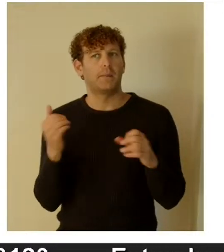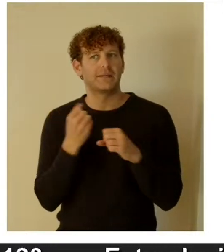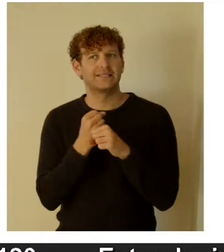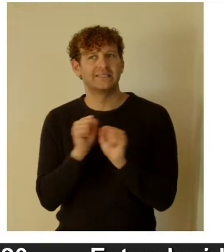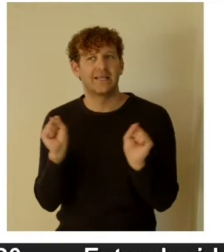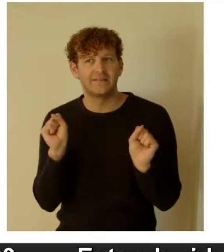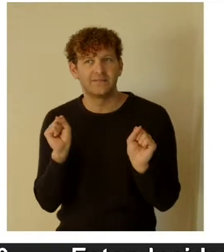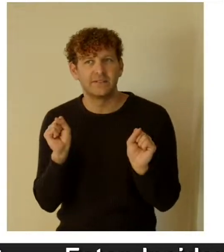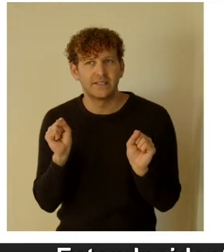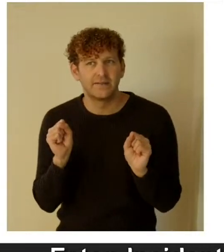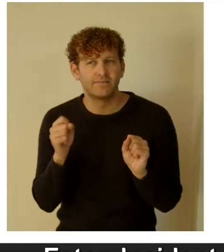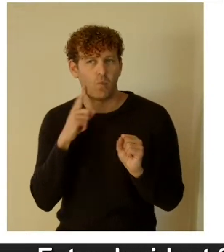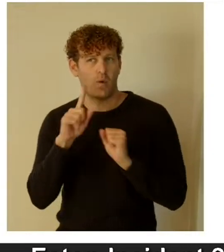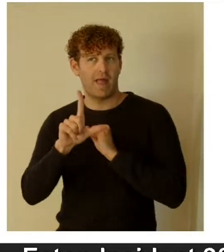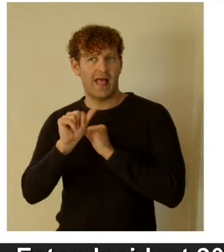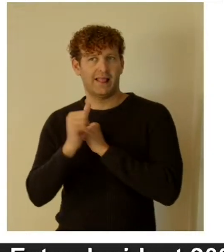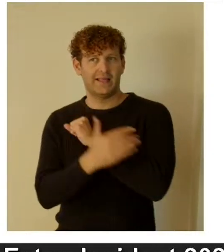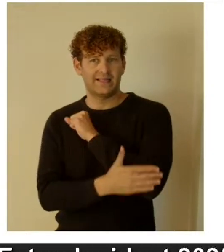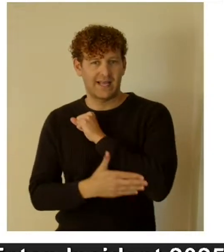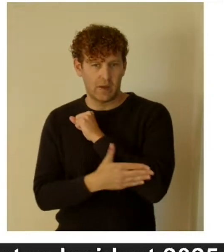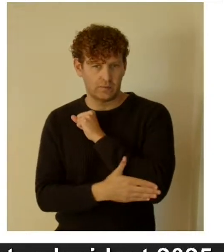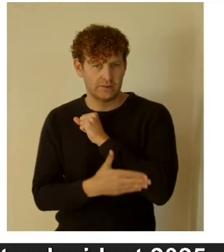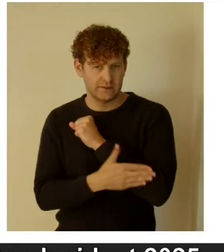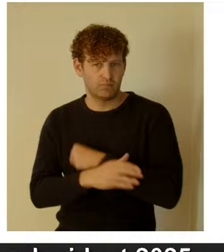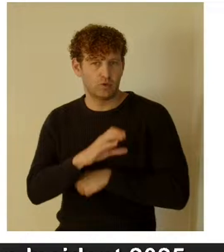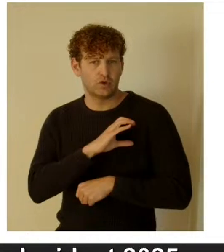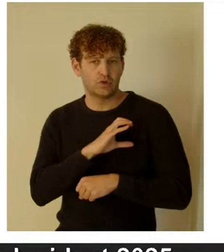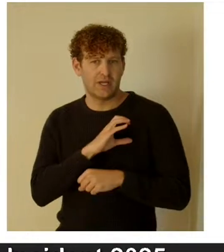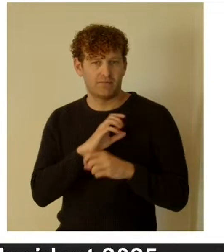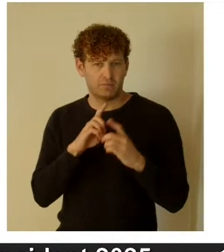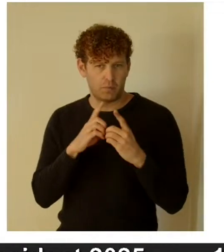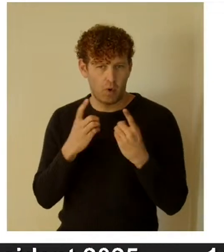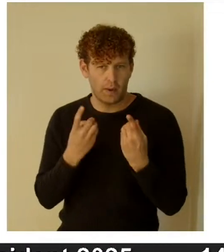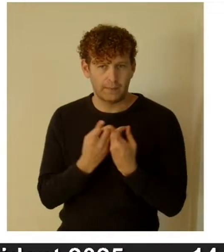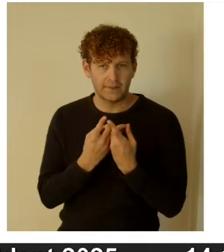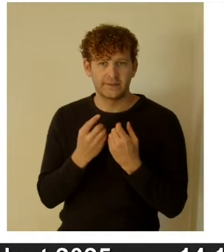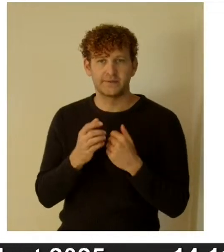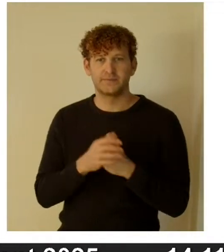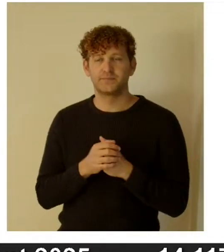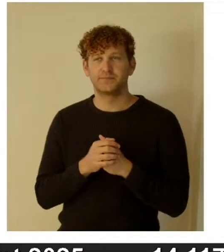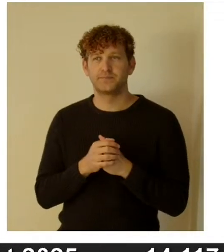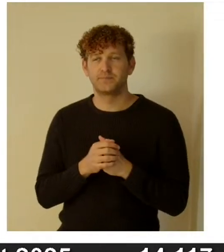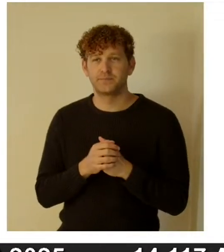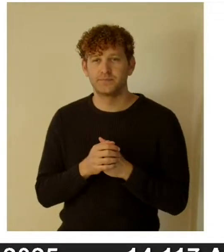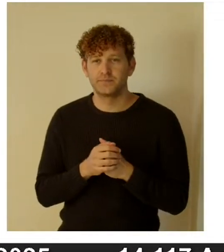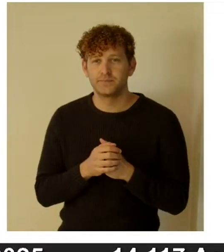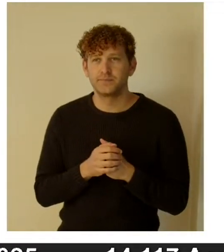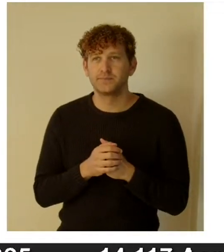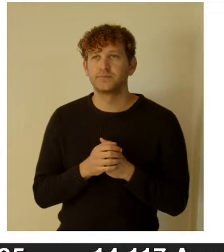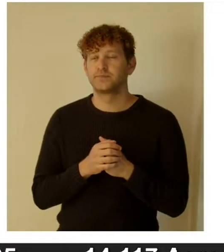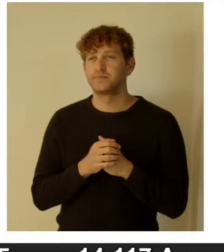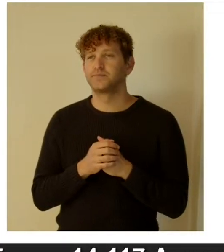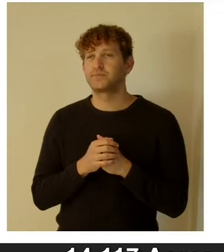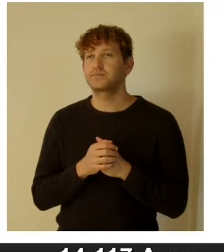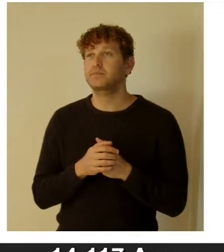Department. Hi, I just want to give a quick